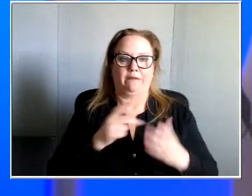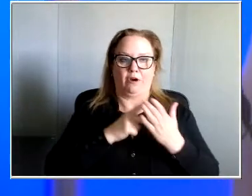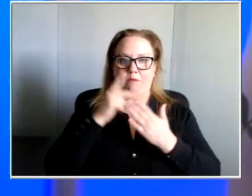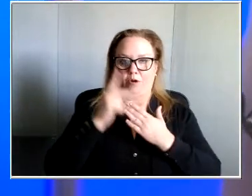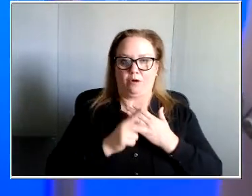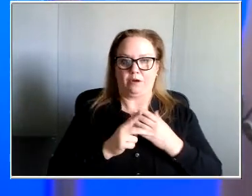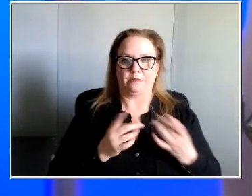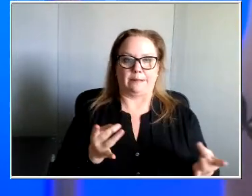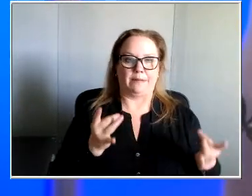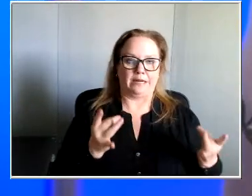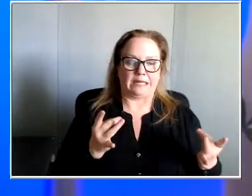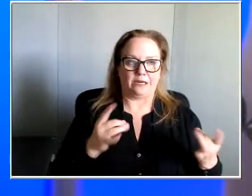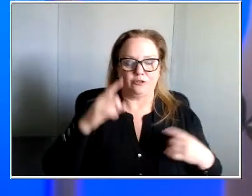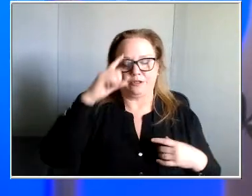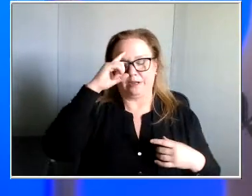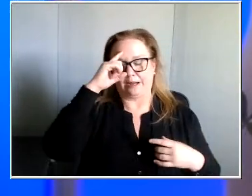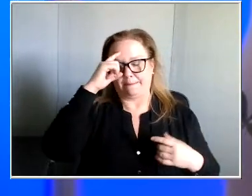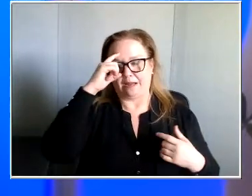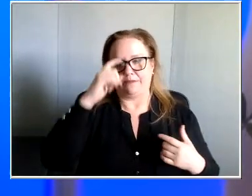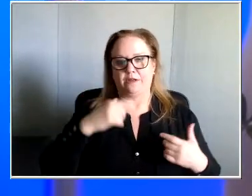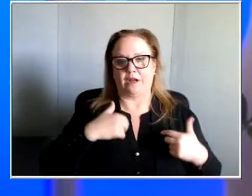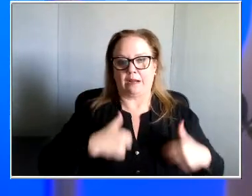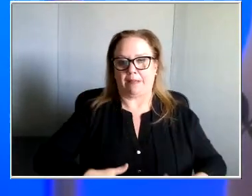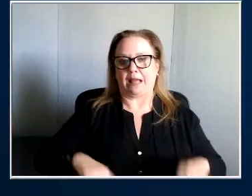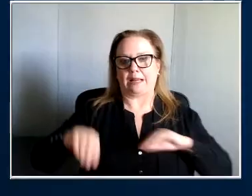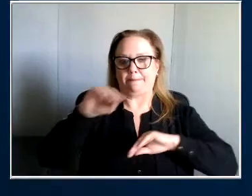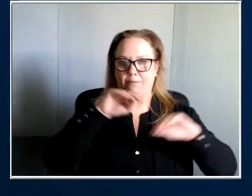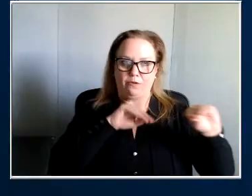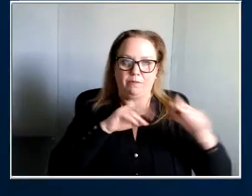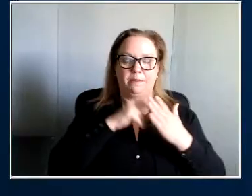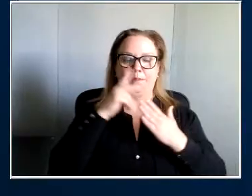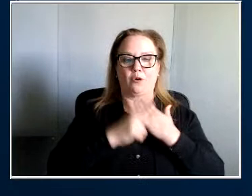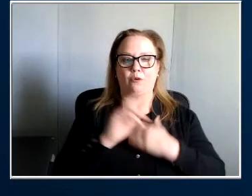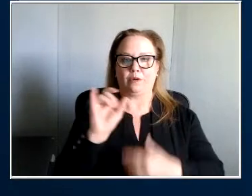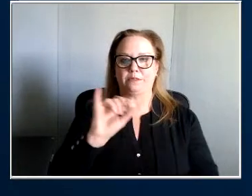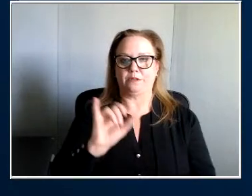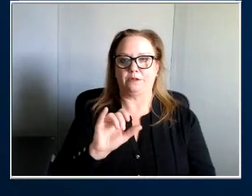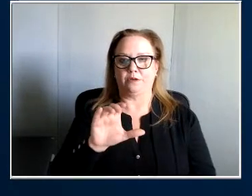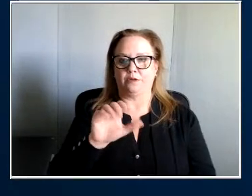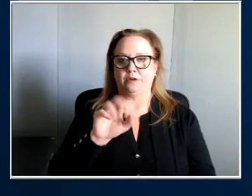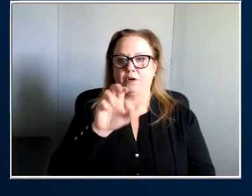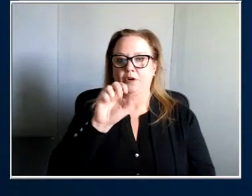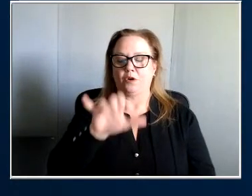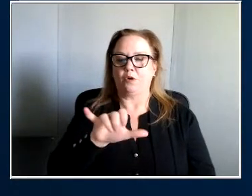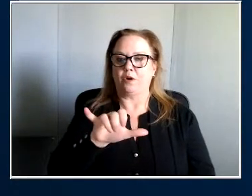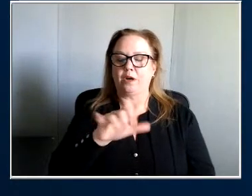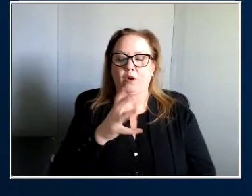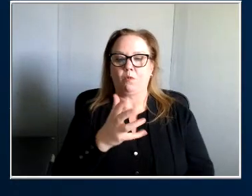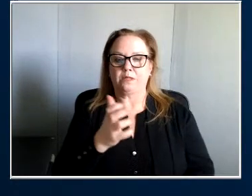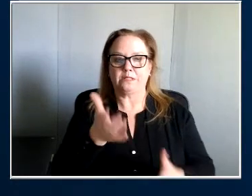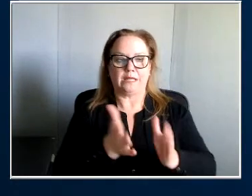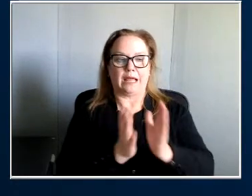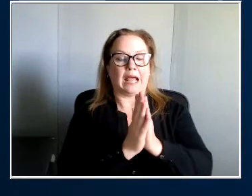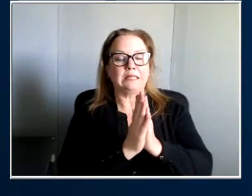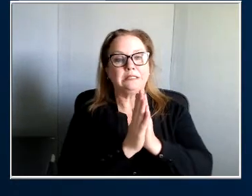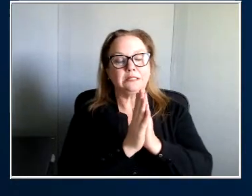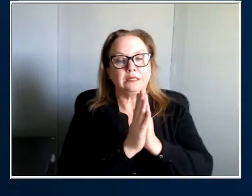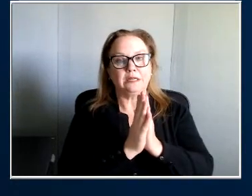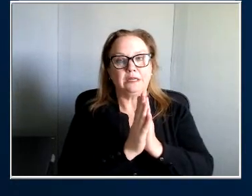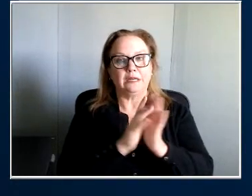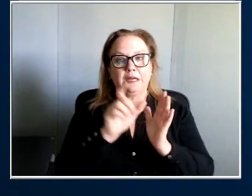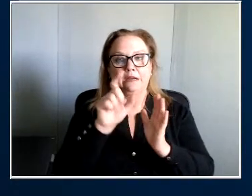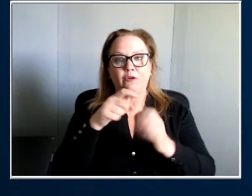meditation, mindfulness, our body movement programs as well. Corey has a good question. Corey wants to know if you need to